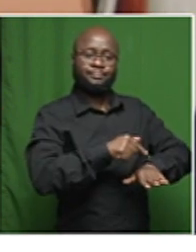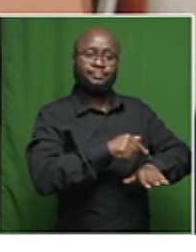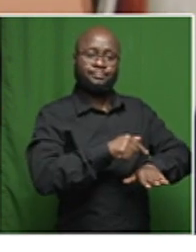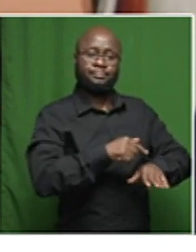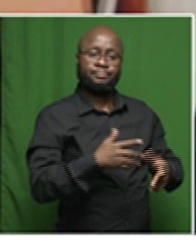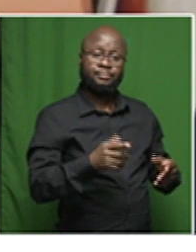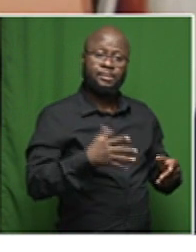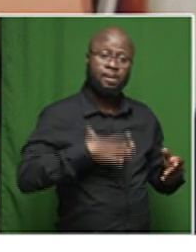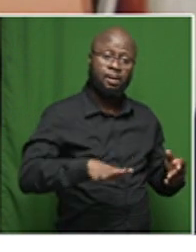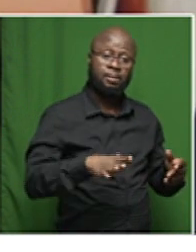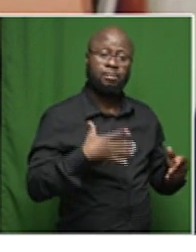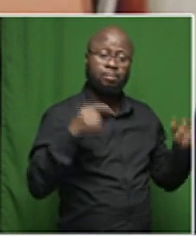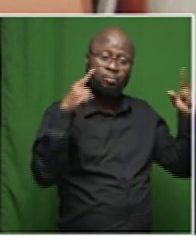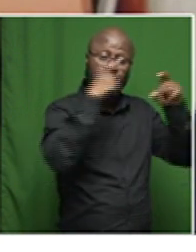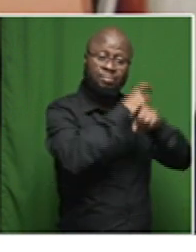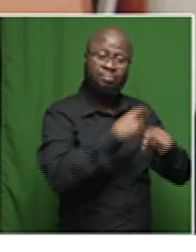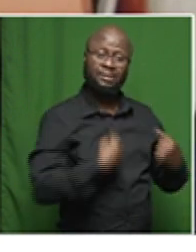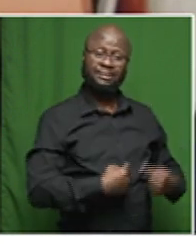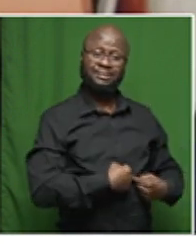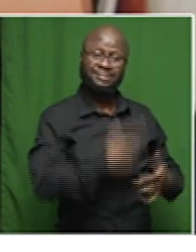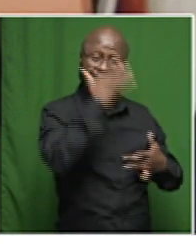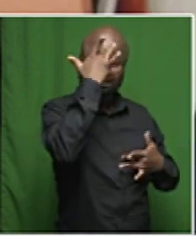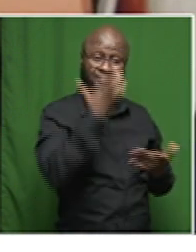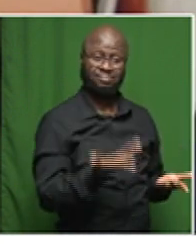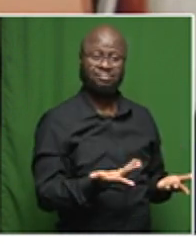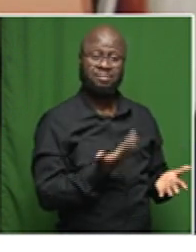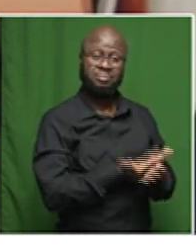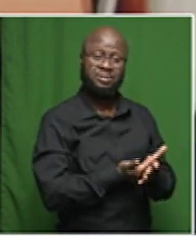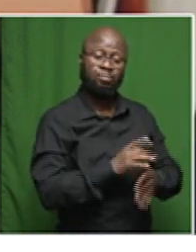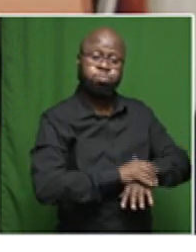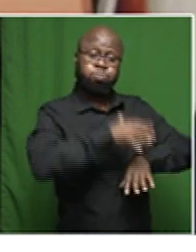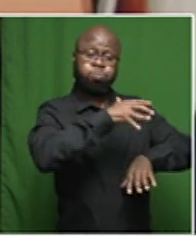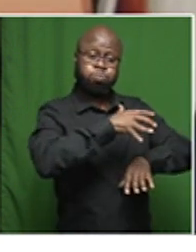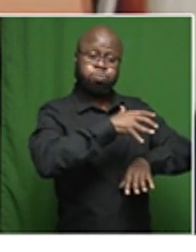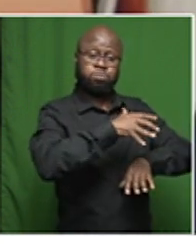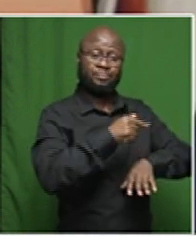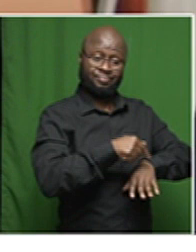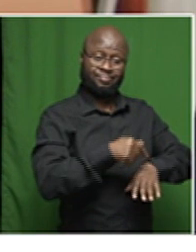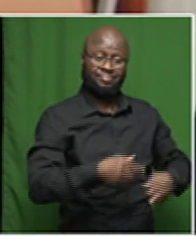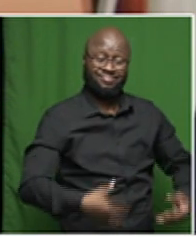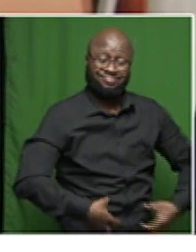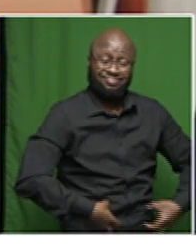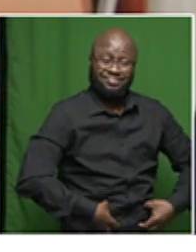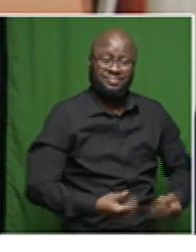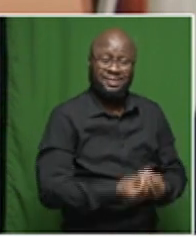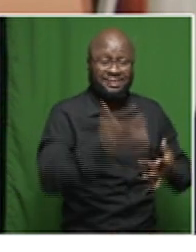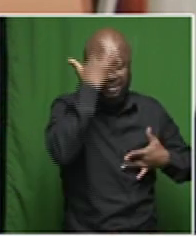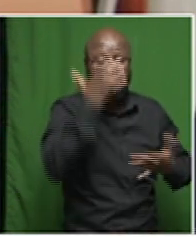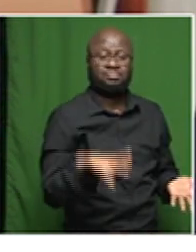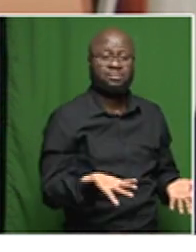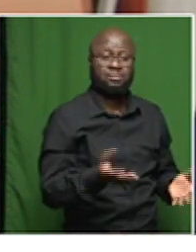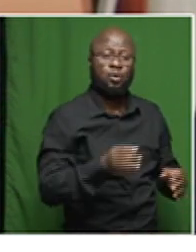well. Heart disease can cause swelling, and then also the kidney disease can cause swelling of the legs. So they need to check him